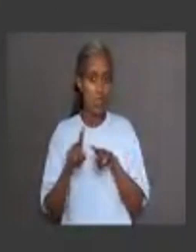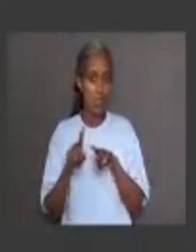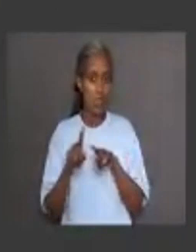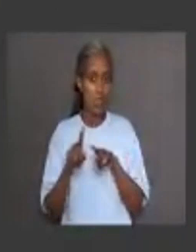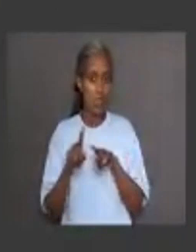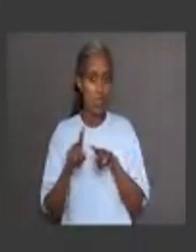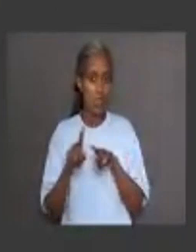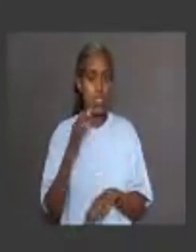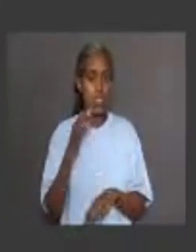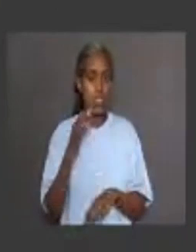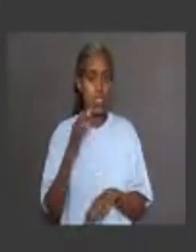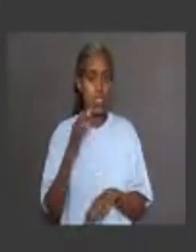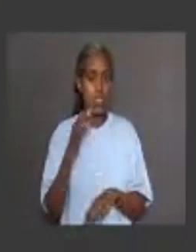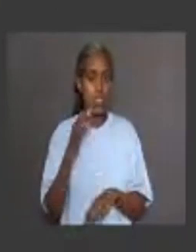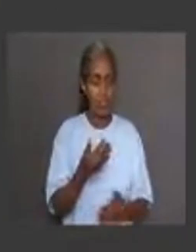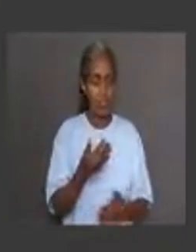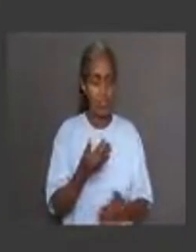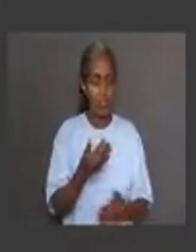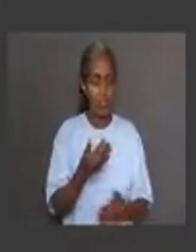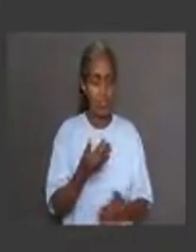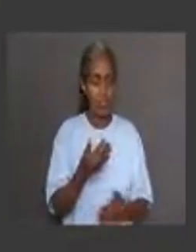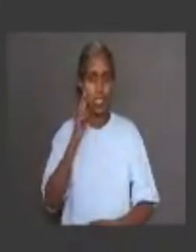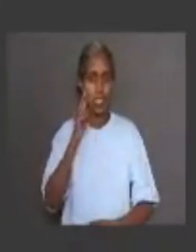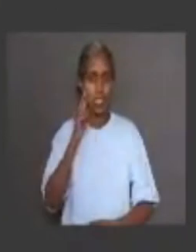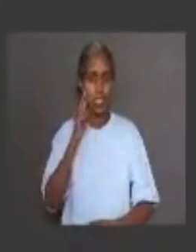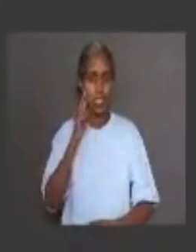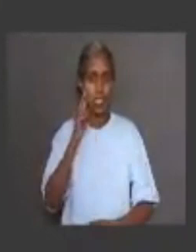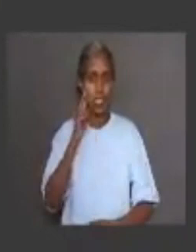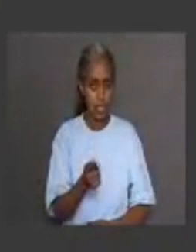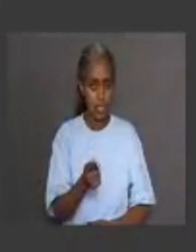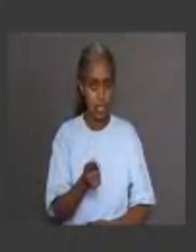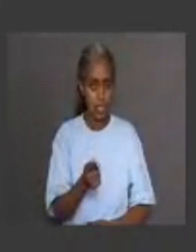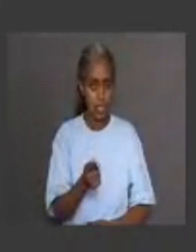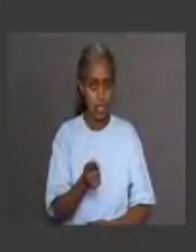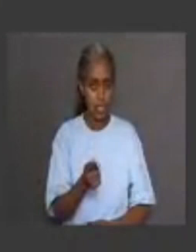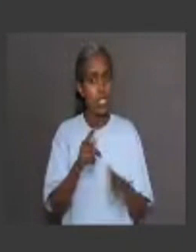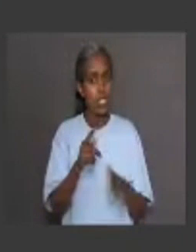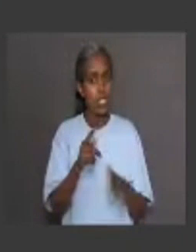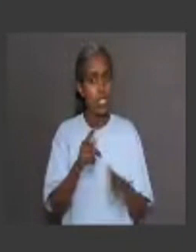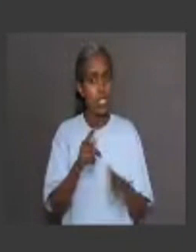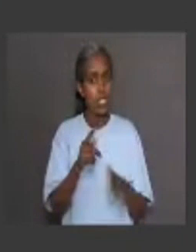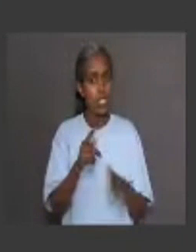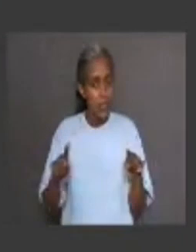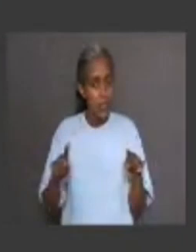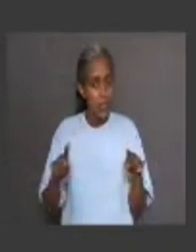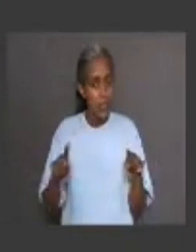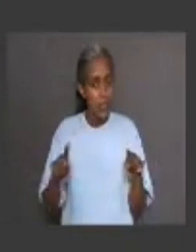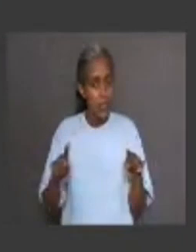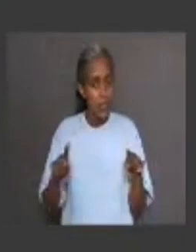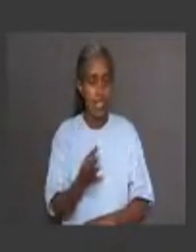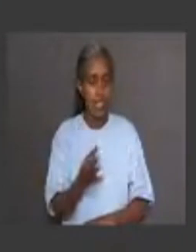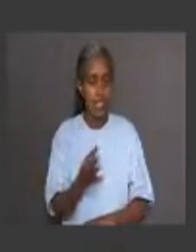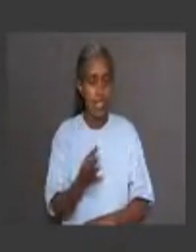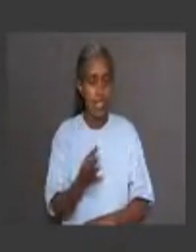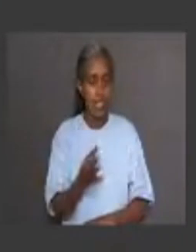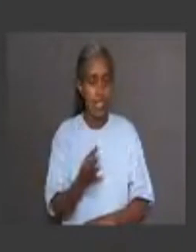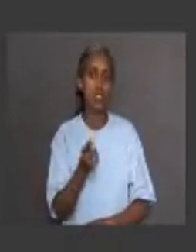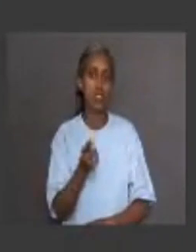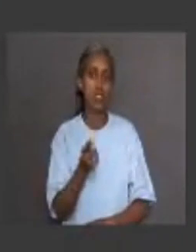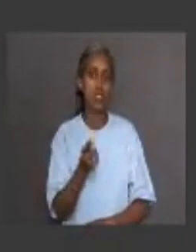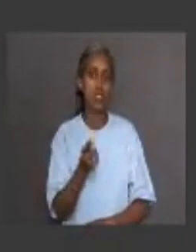f minus g is the difference of f and g